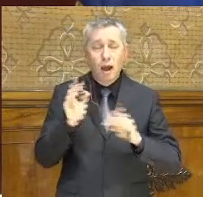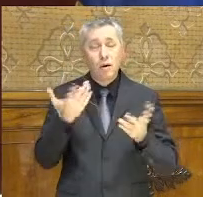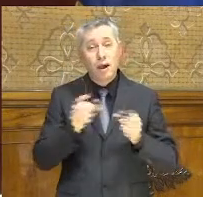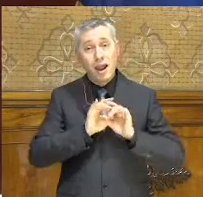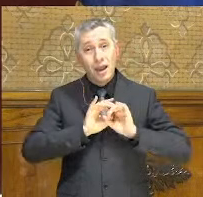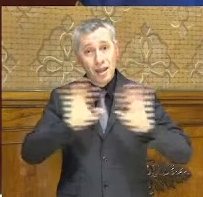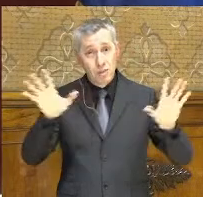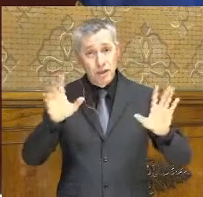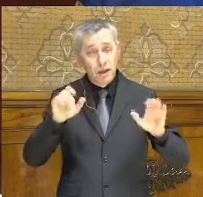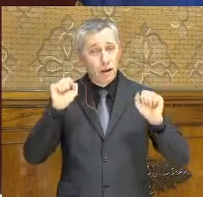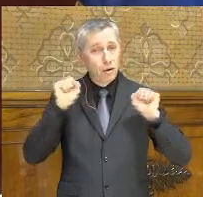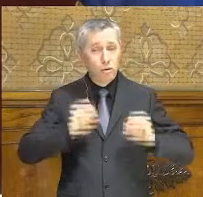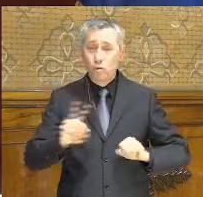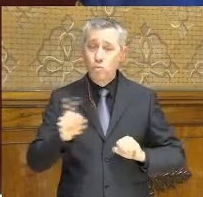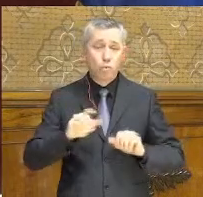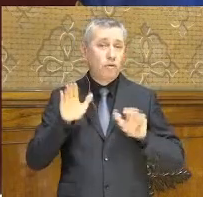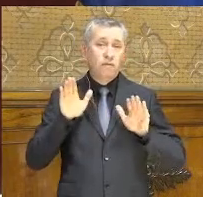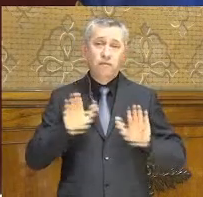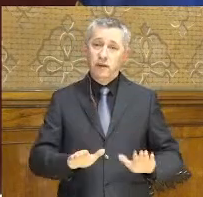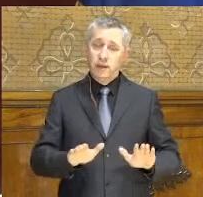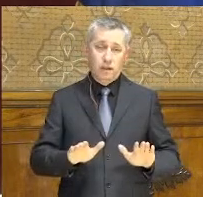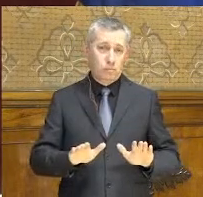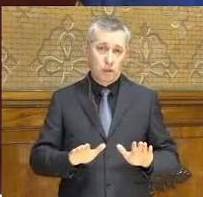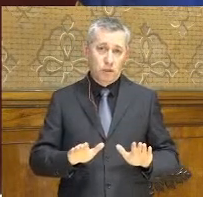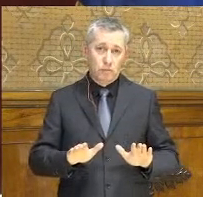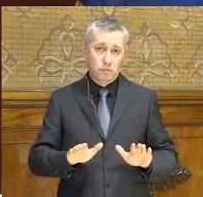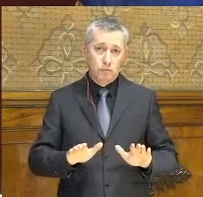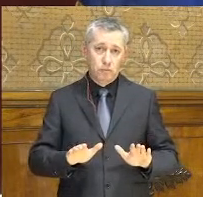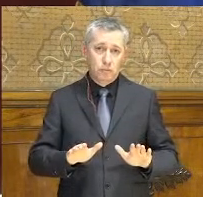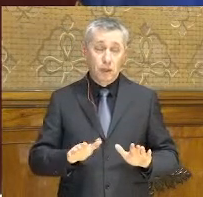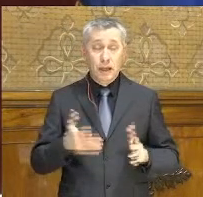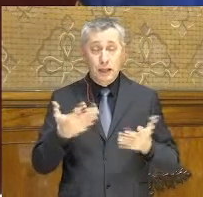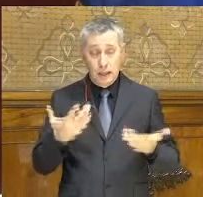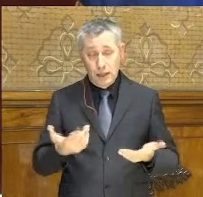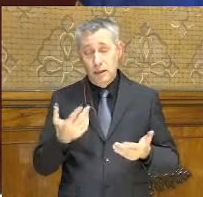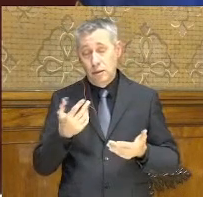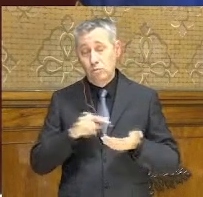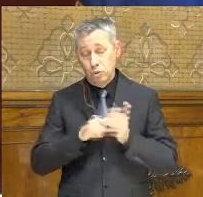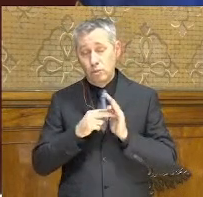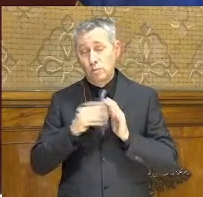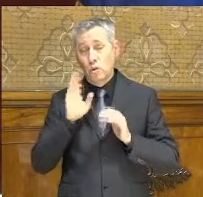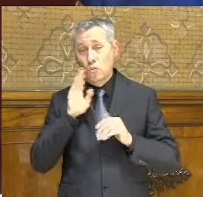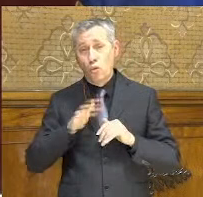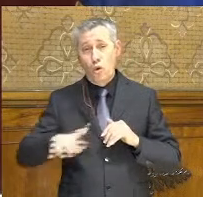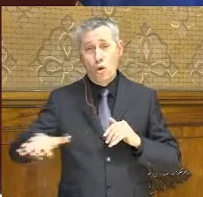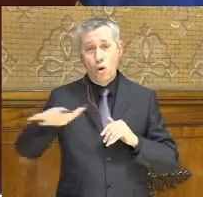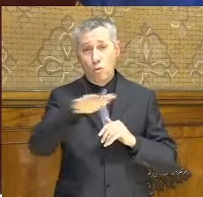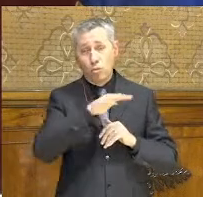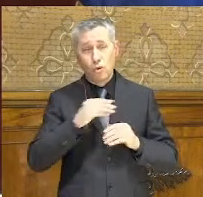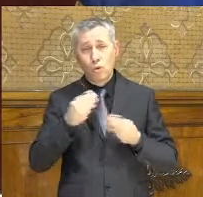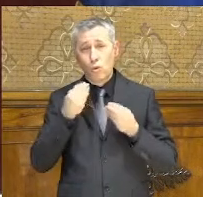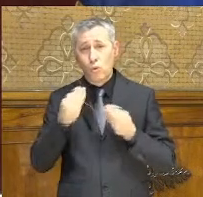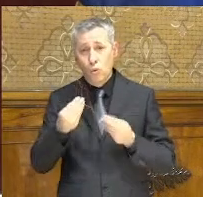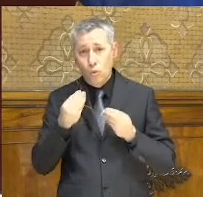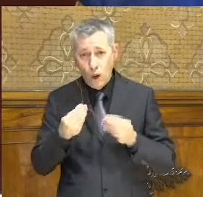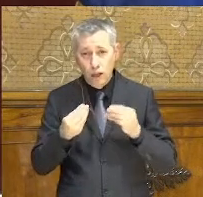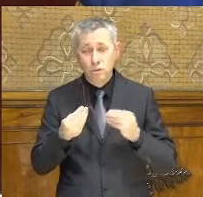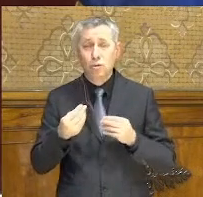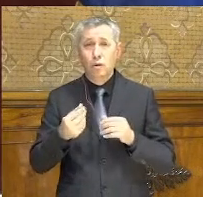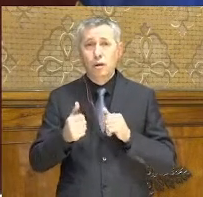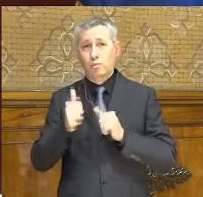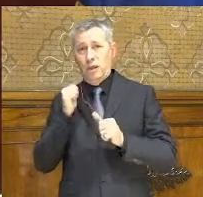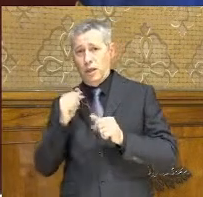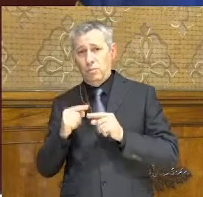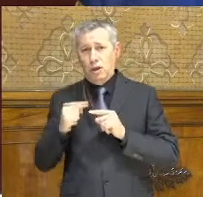still. The human trouble arises when the freedom to seize the moment, neither before or